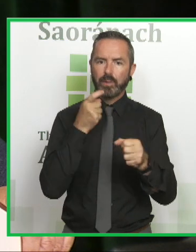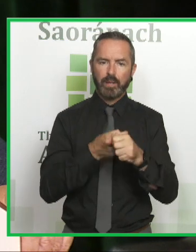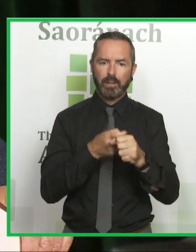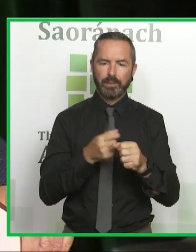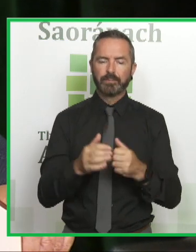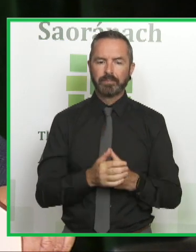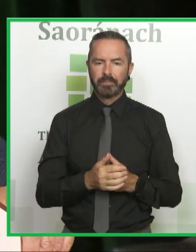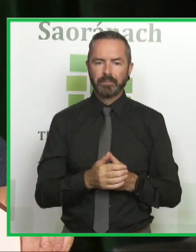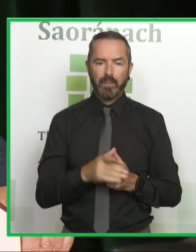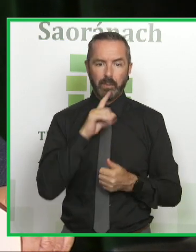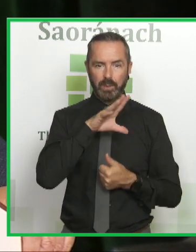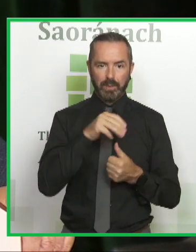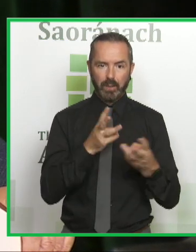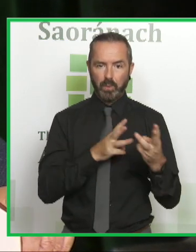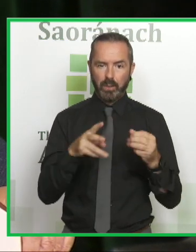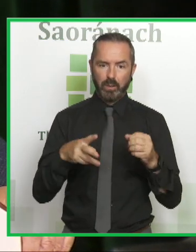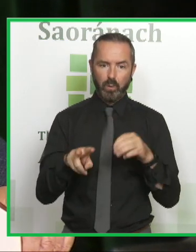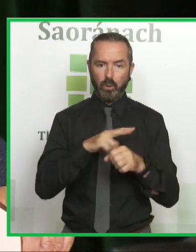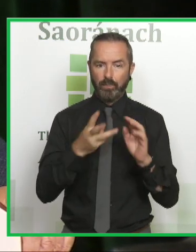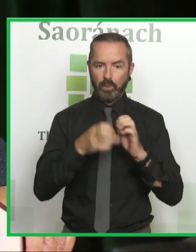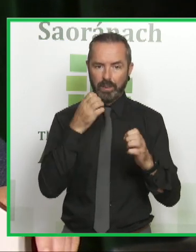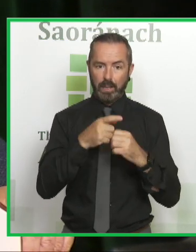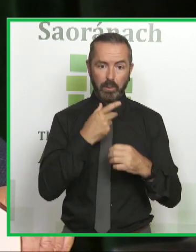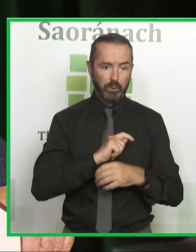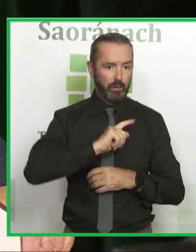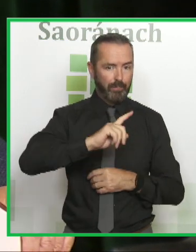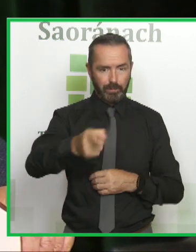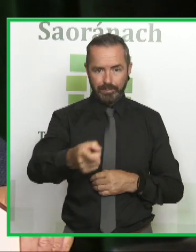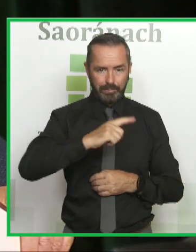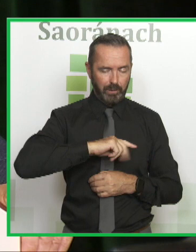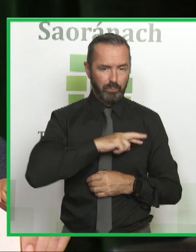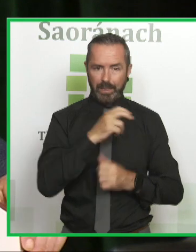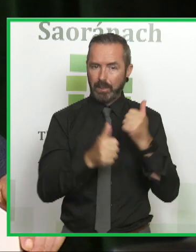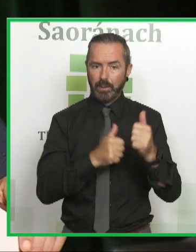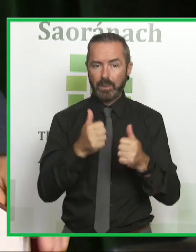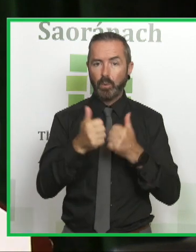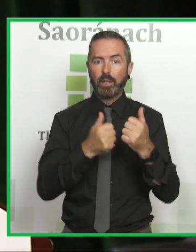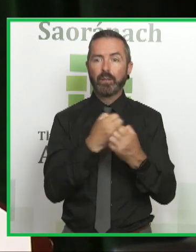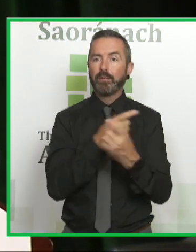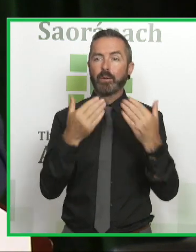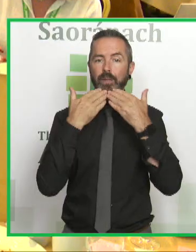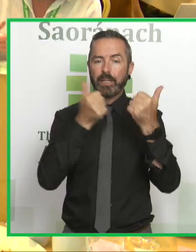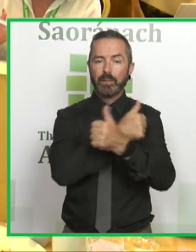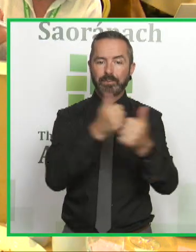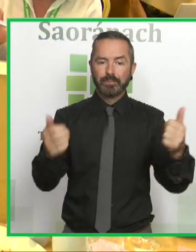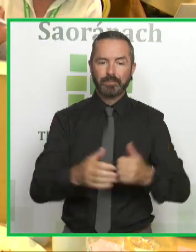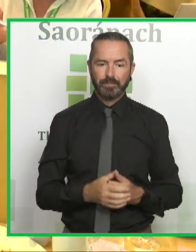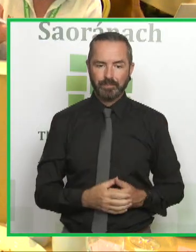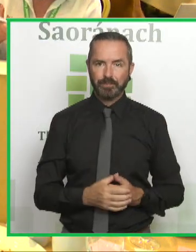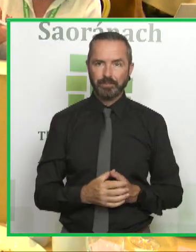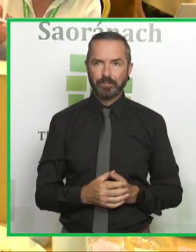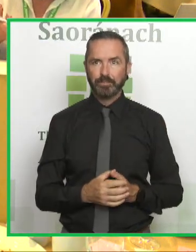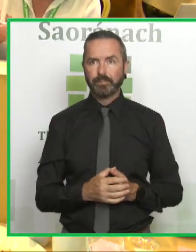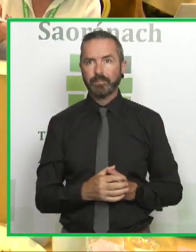Assembly meetings, but in particular the work over a weekend and giving your time to us. I really appreciate it, and well done to everybody. Thank you very much.